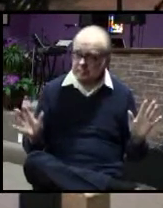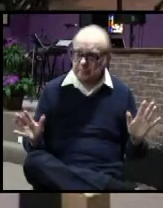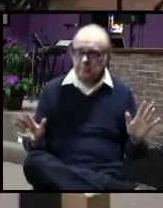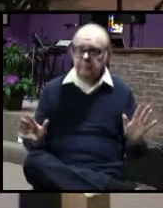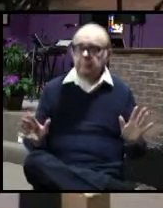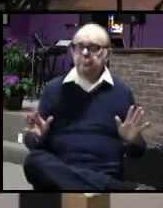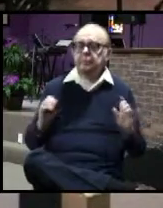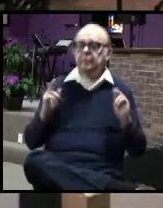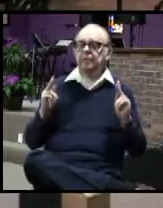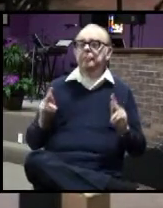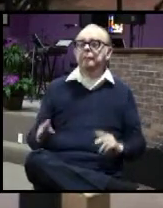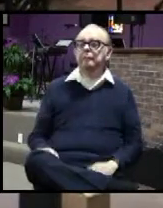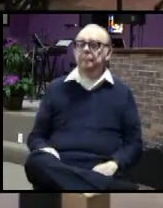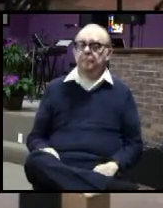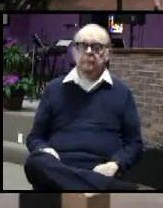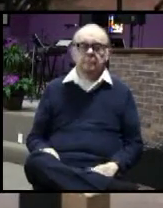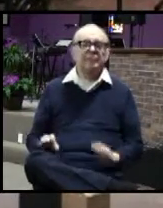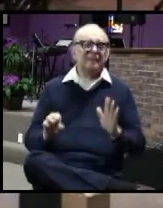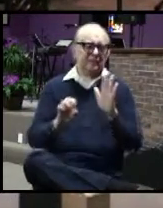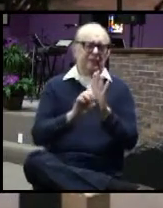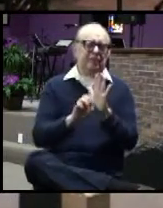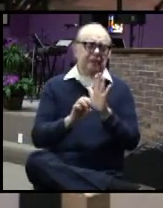Okay? For instance,